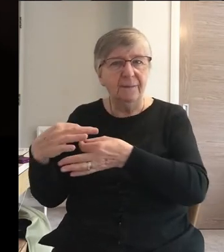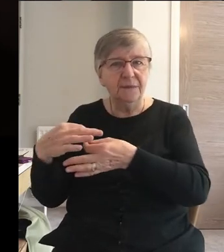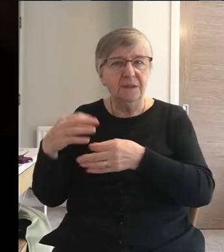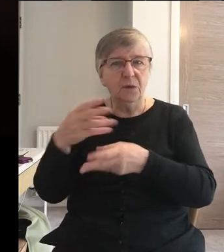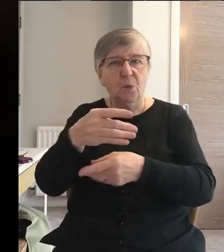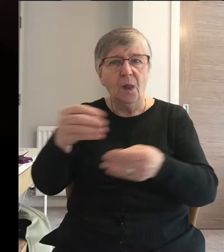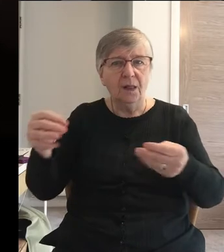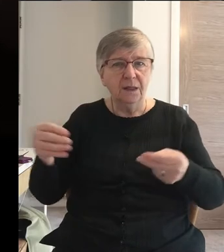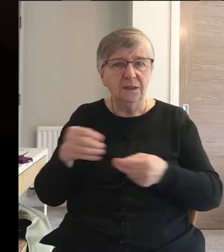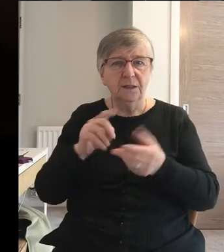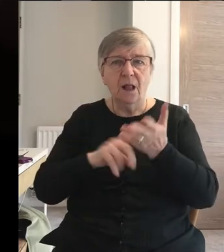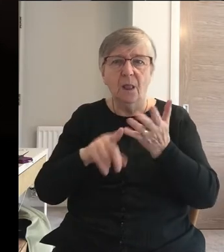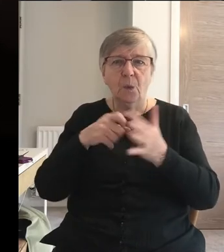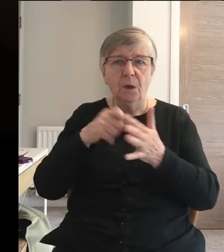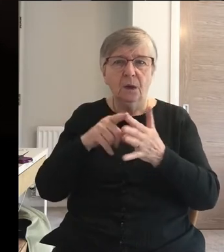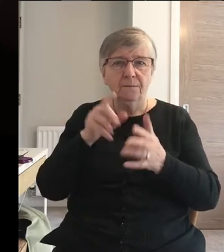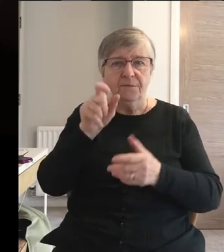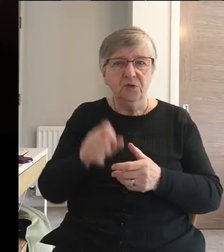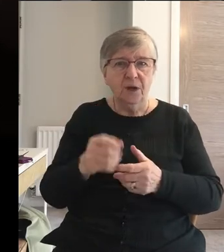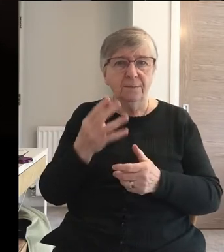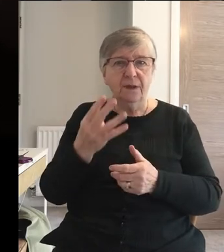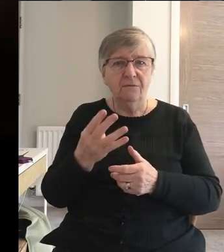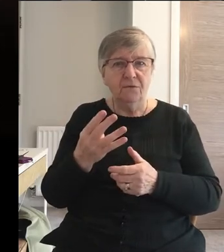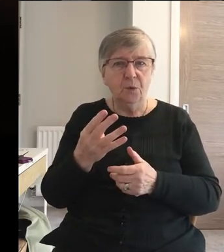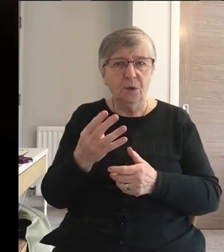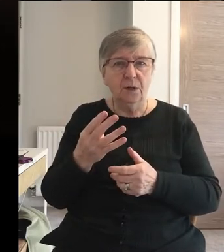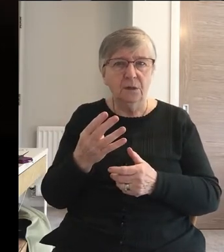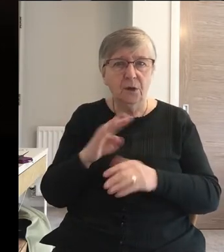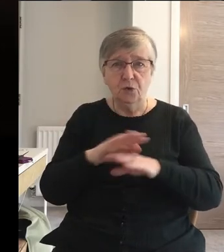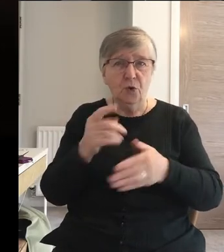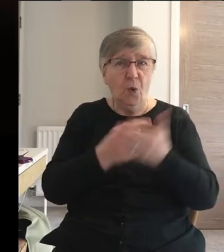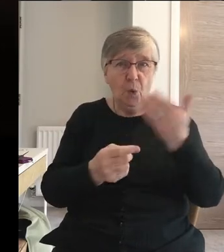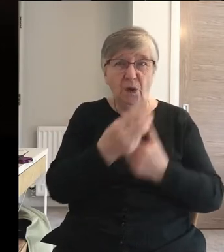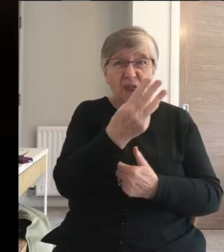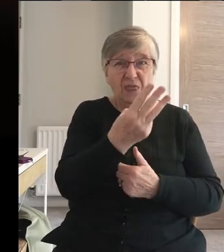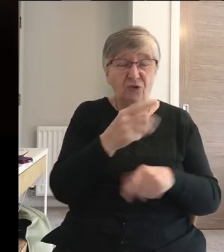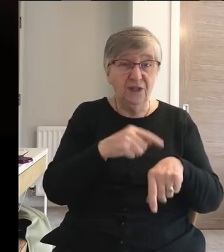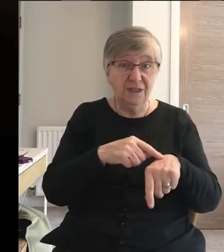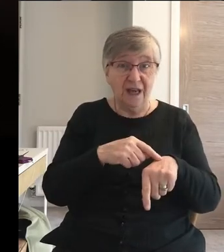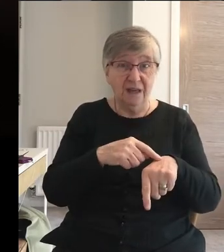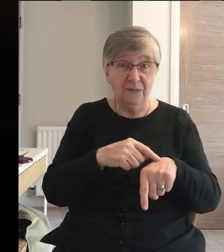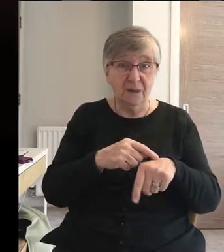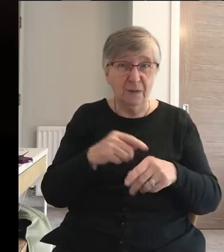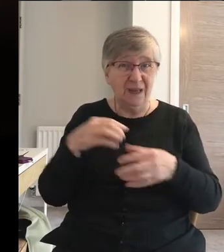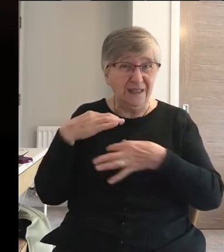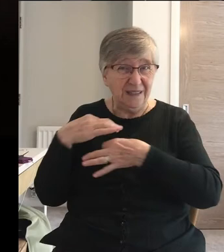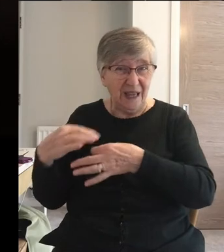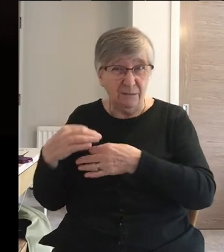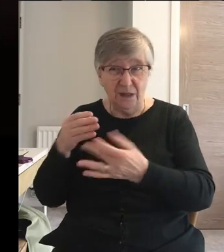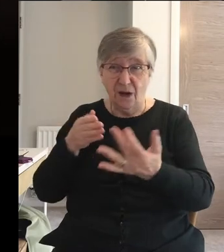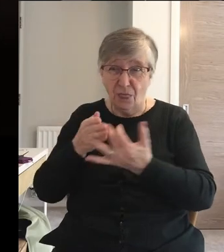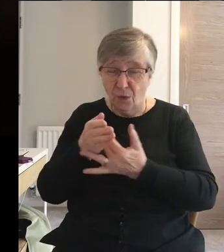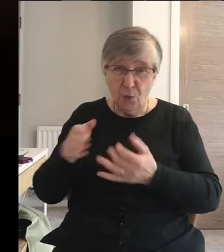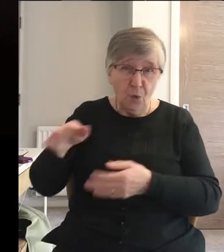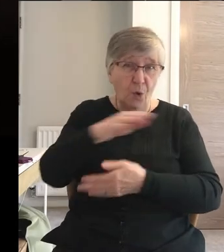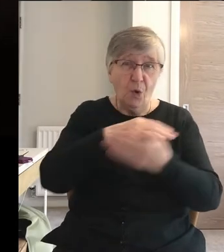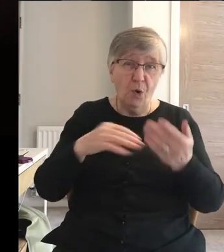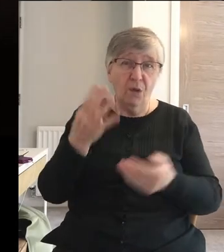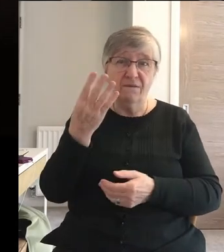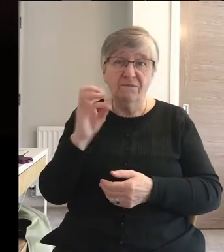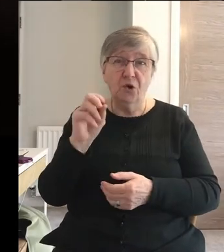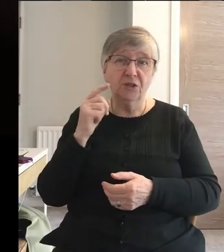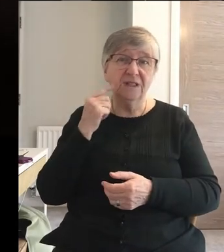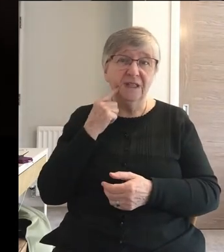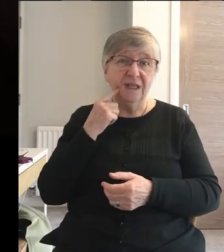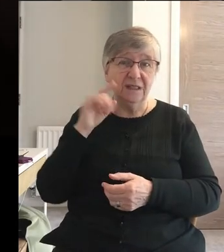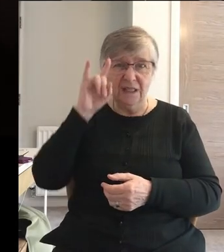the wilderness in Luke chapter 4. It said not just that there were the three temptations, but he was tempted throughout his time there. The devil